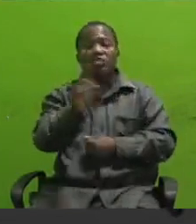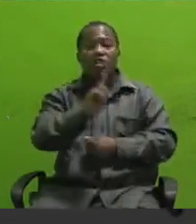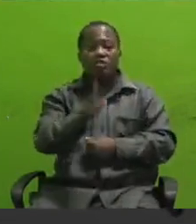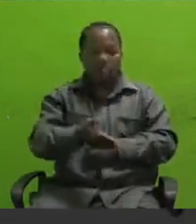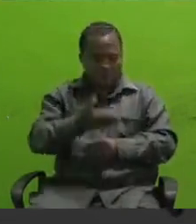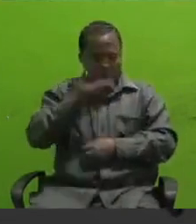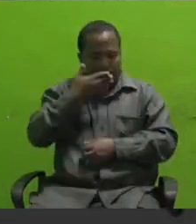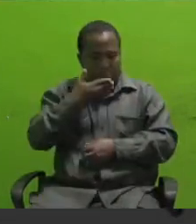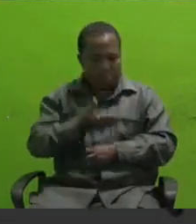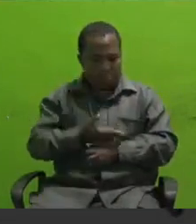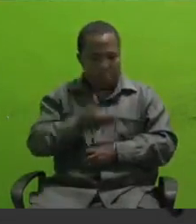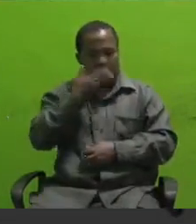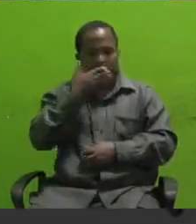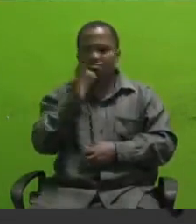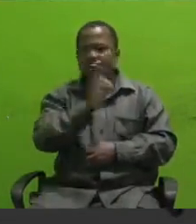the vapors.